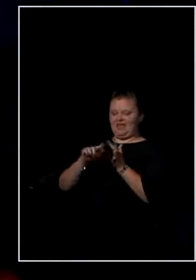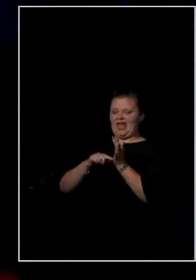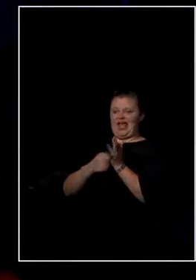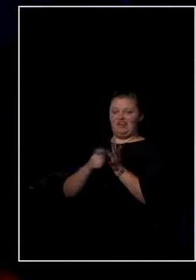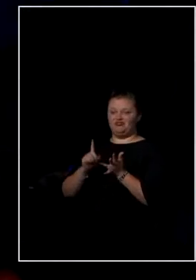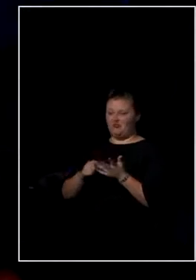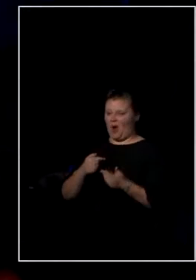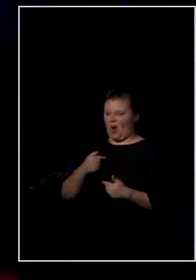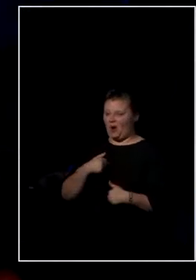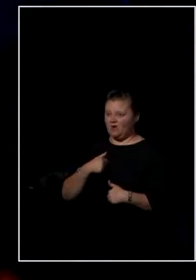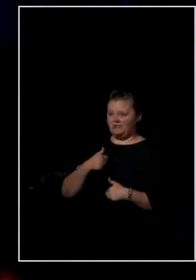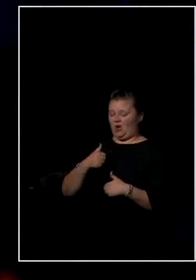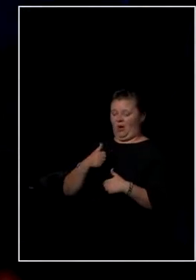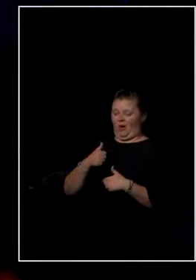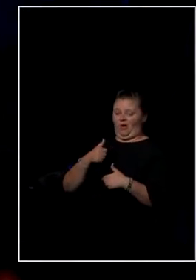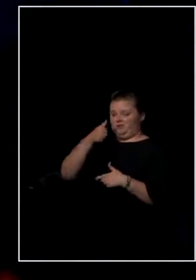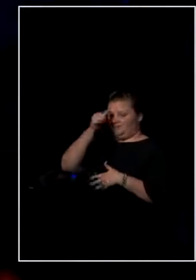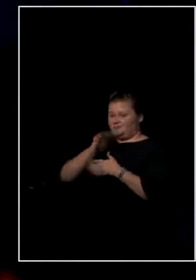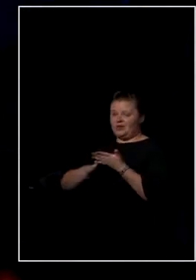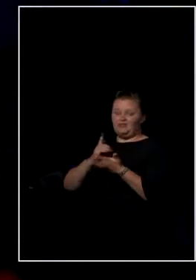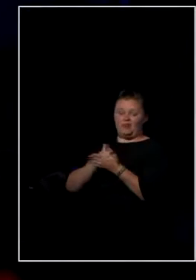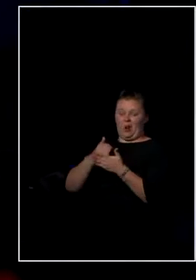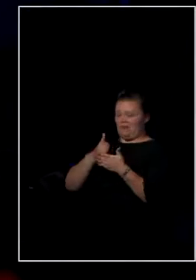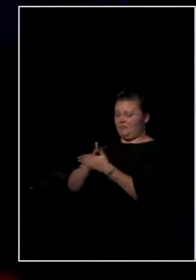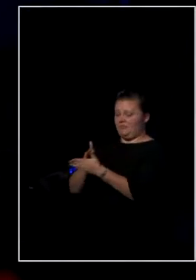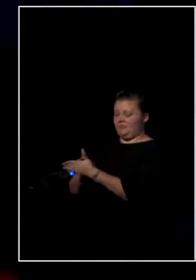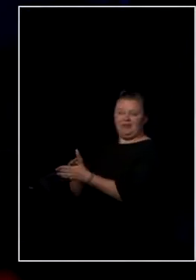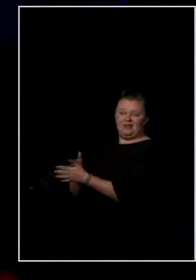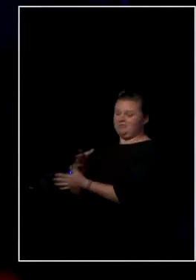I don't experience a lot of the barriers that society puts up.